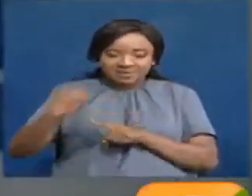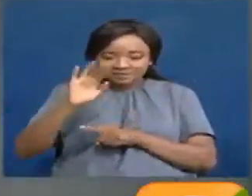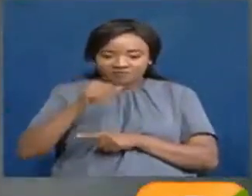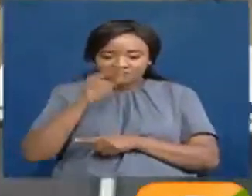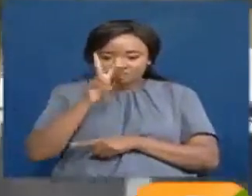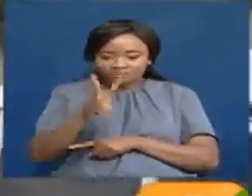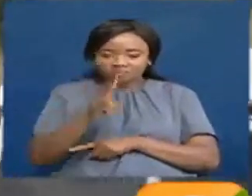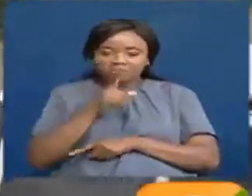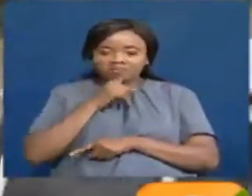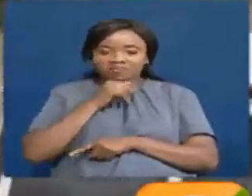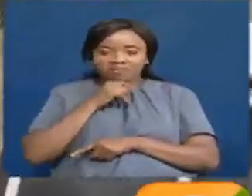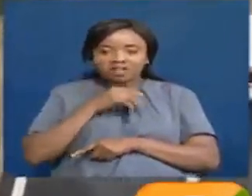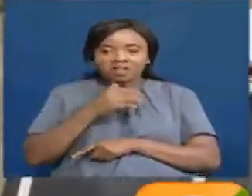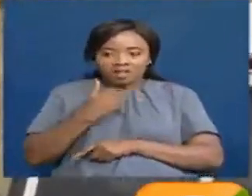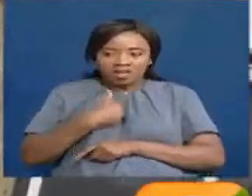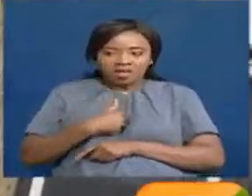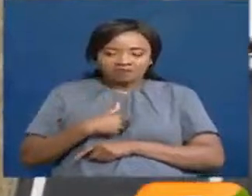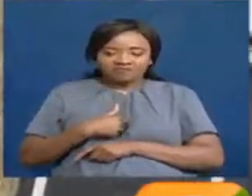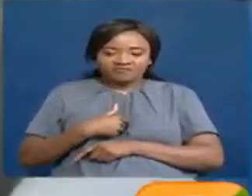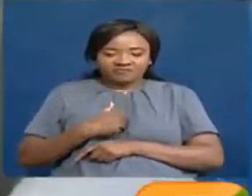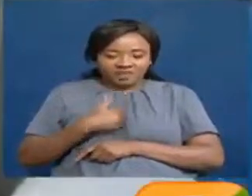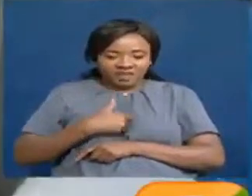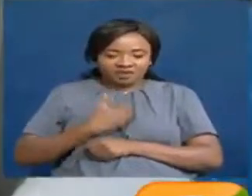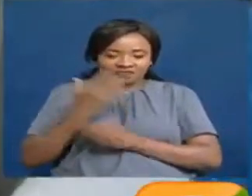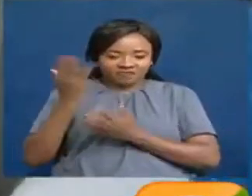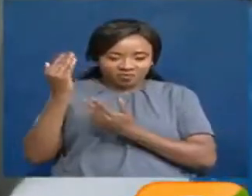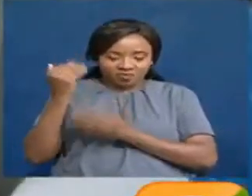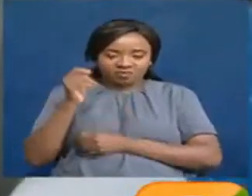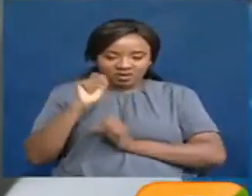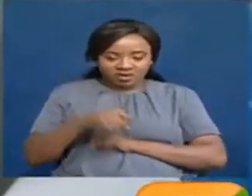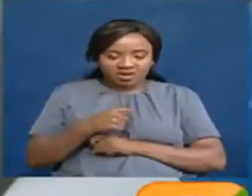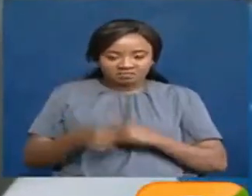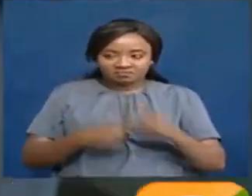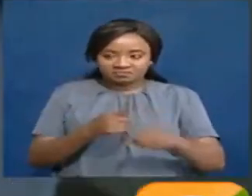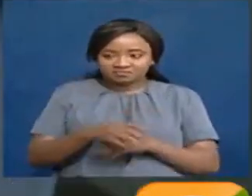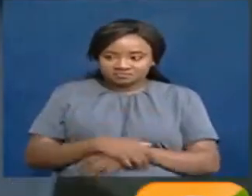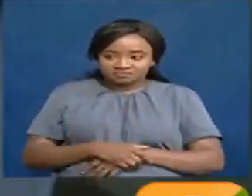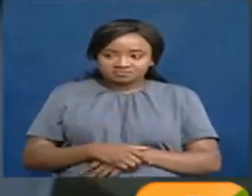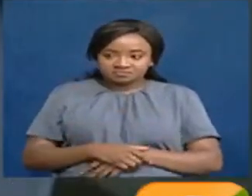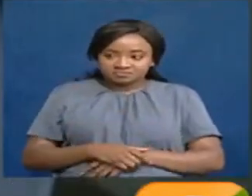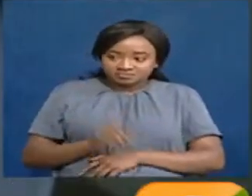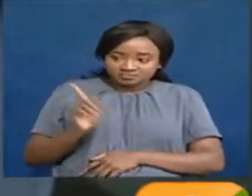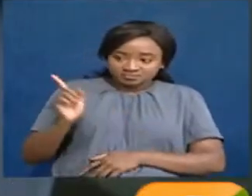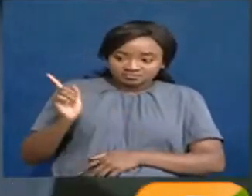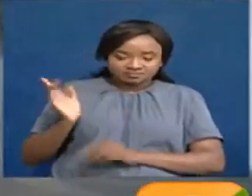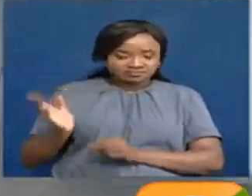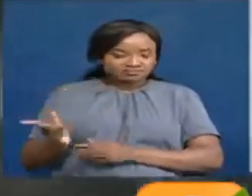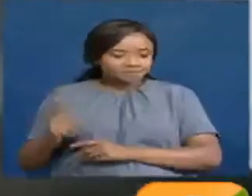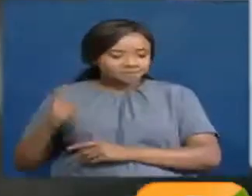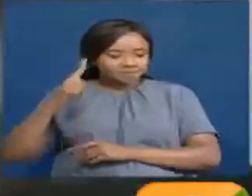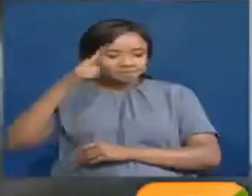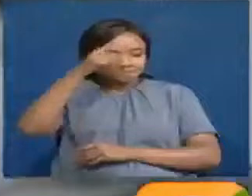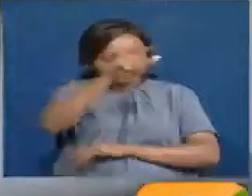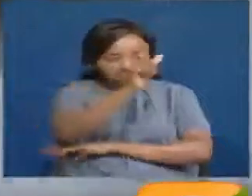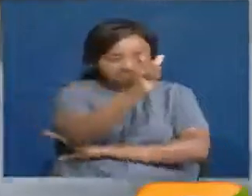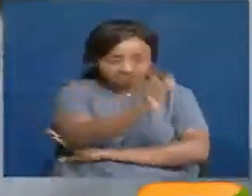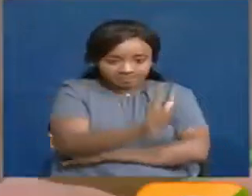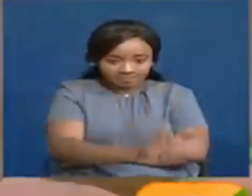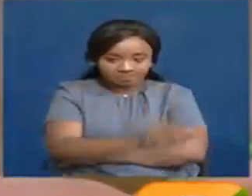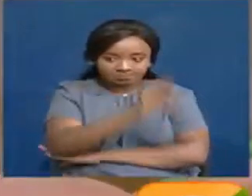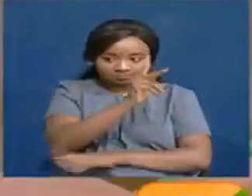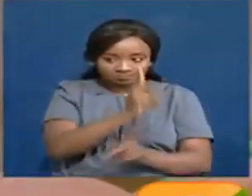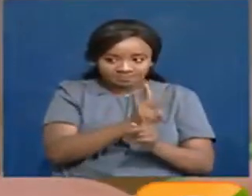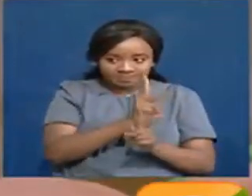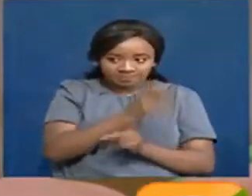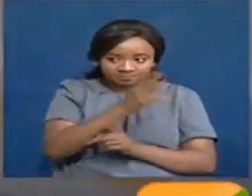rhinos, there is hope of continuity. The collected samples were transported to Italy, where in vitro